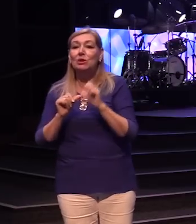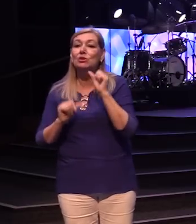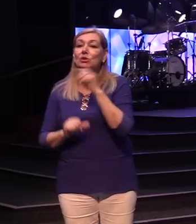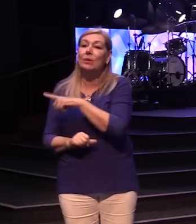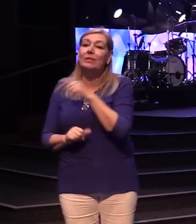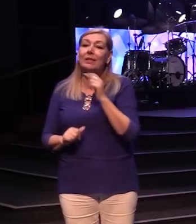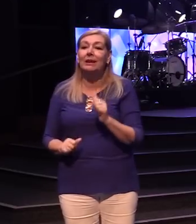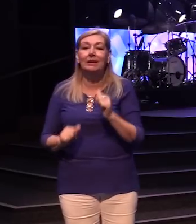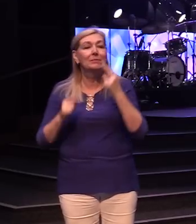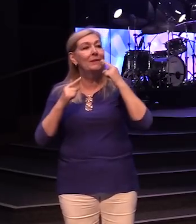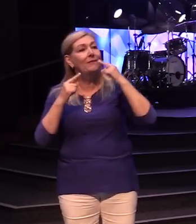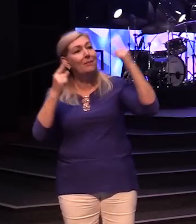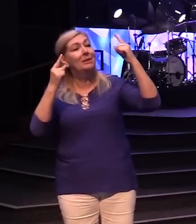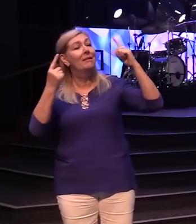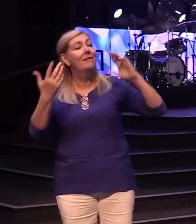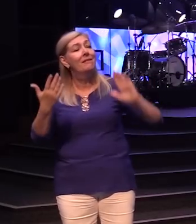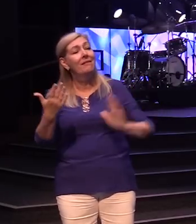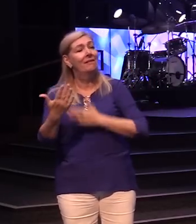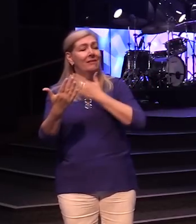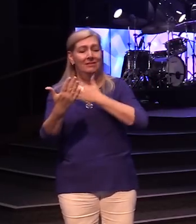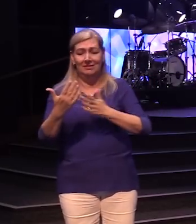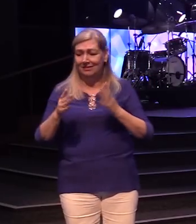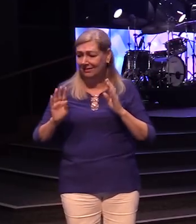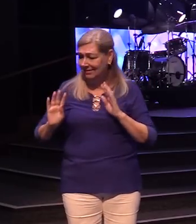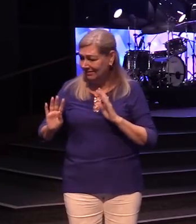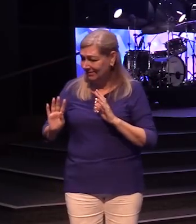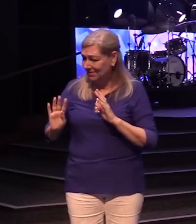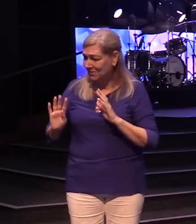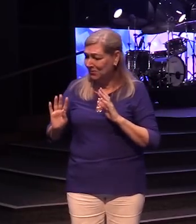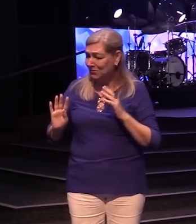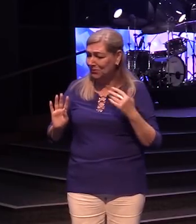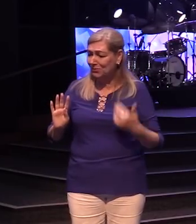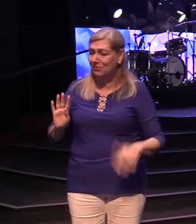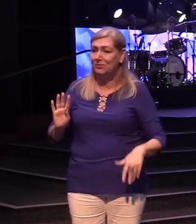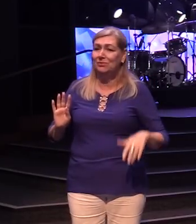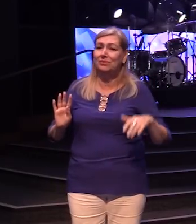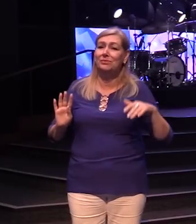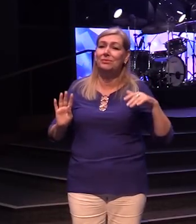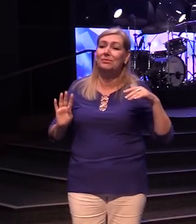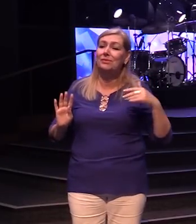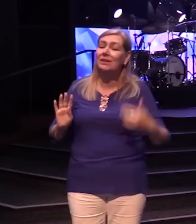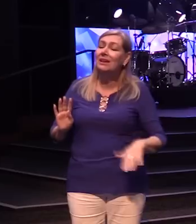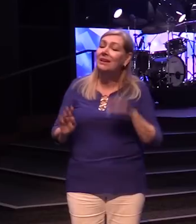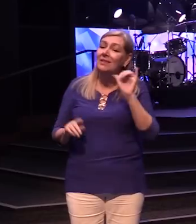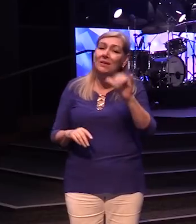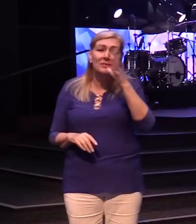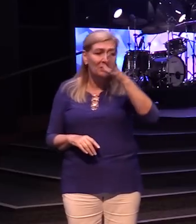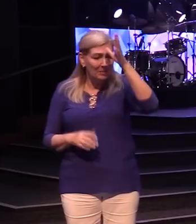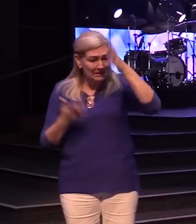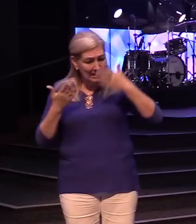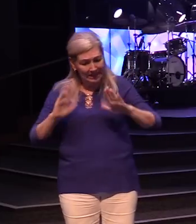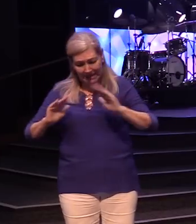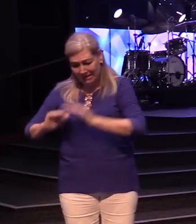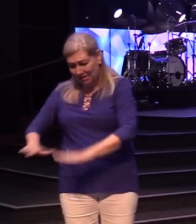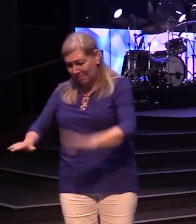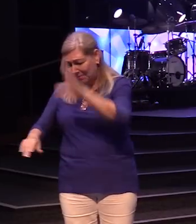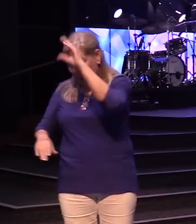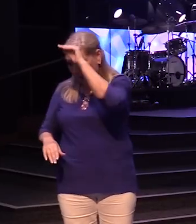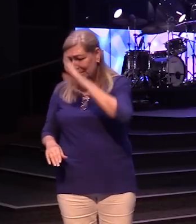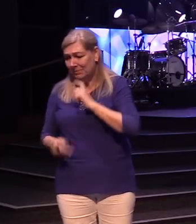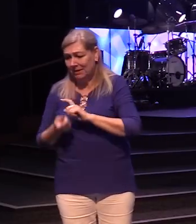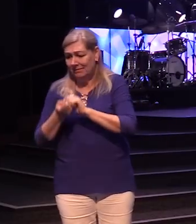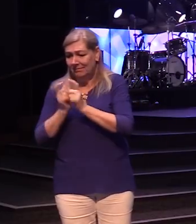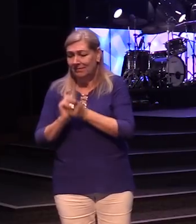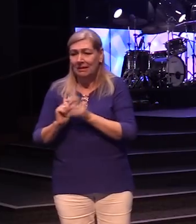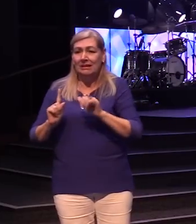that would provide. How much worse that parents would now allow their little boys to be